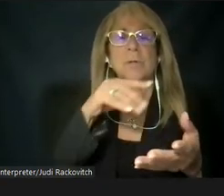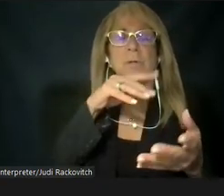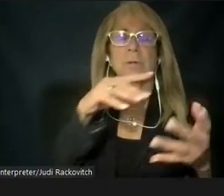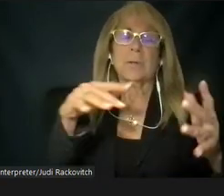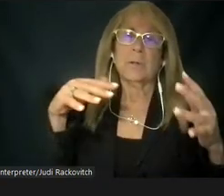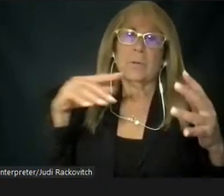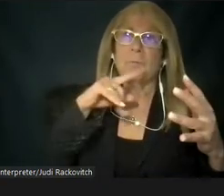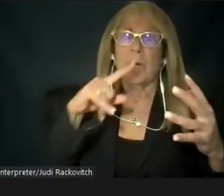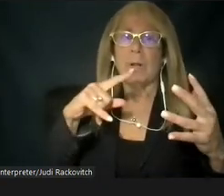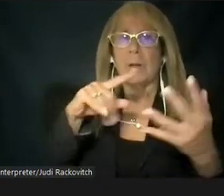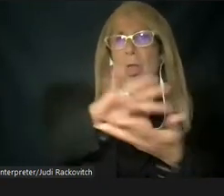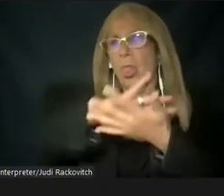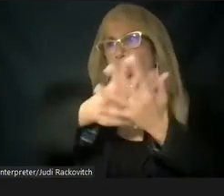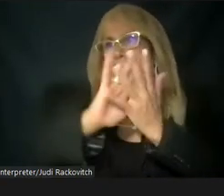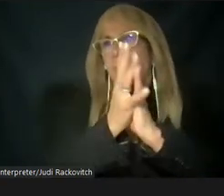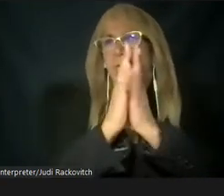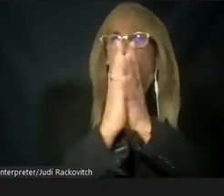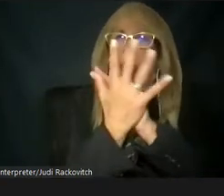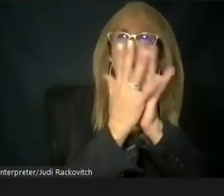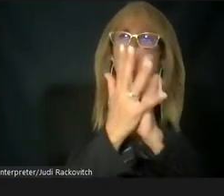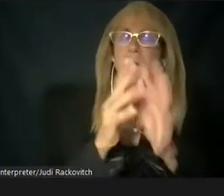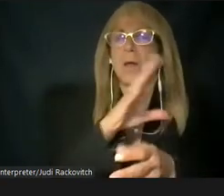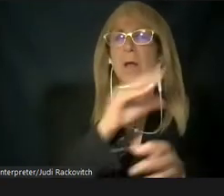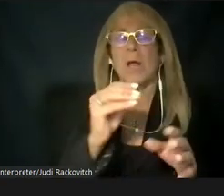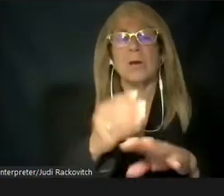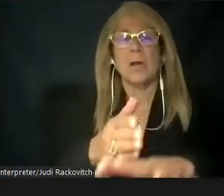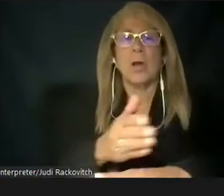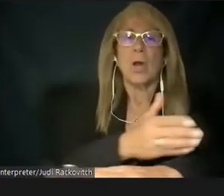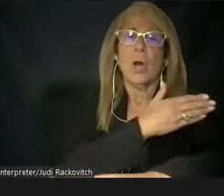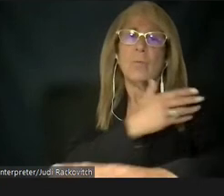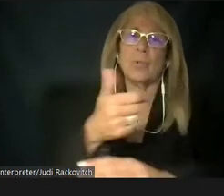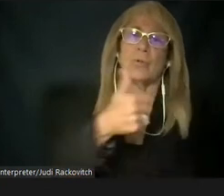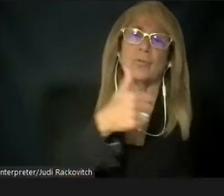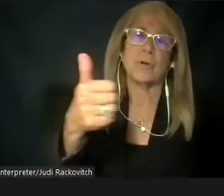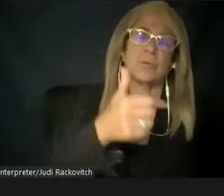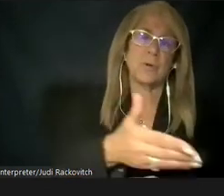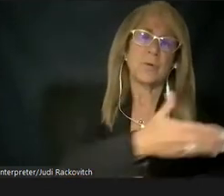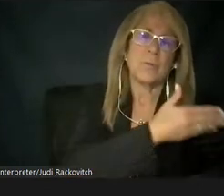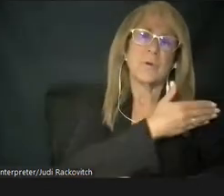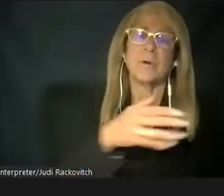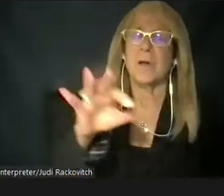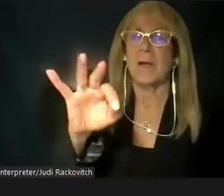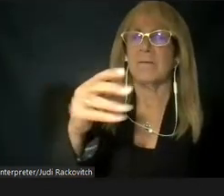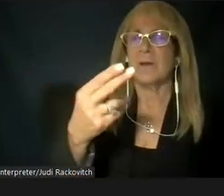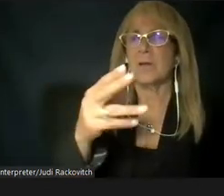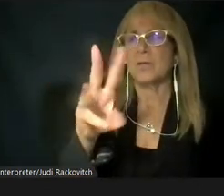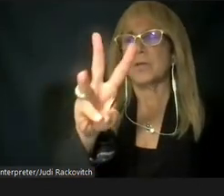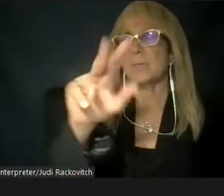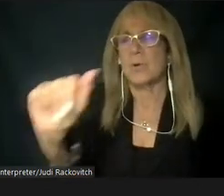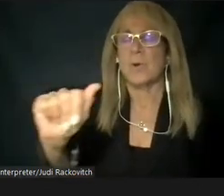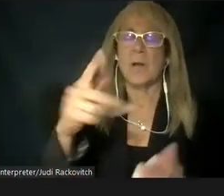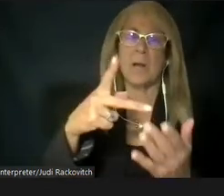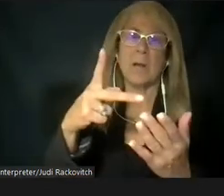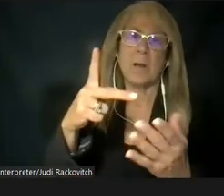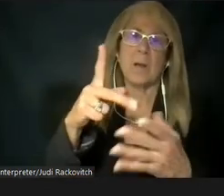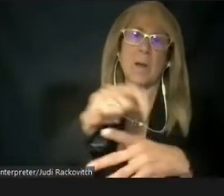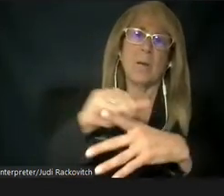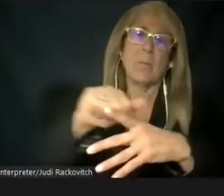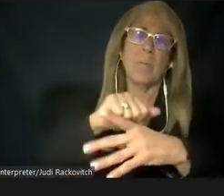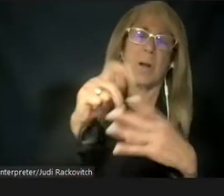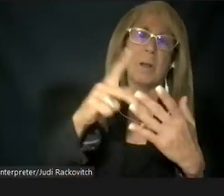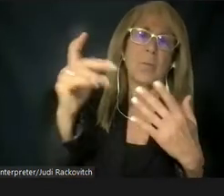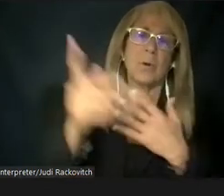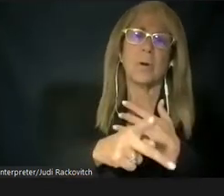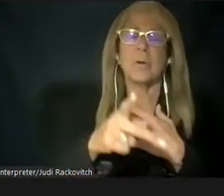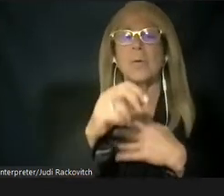revenue for future transportation improvements, pursuant to acceptance into the FHWA's Value Pricing Pilot Program, or BPPP.